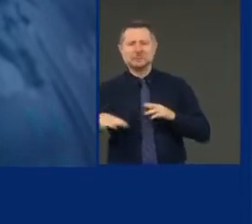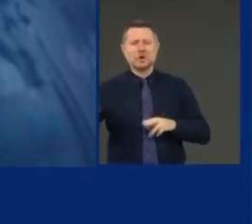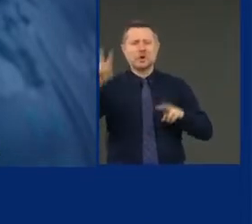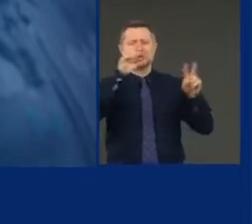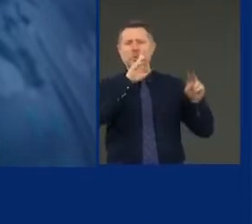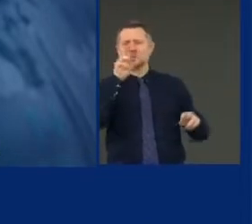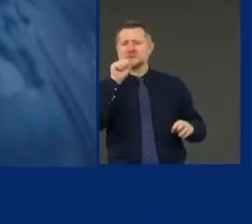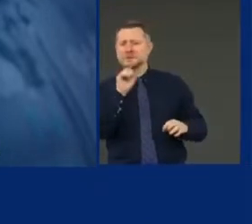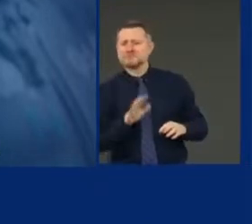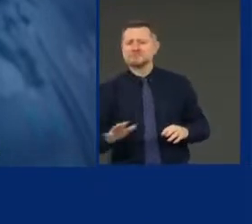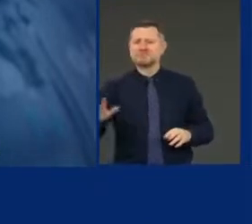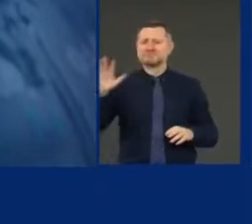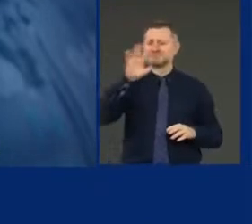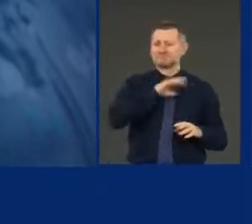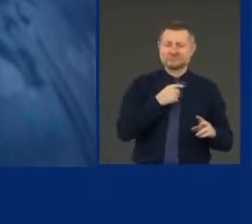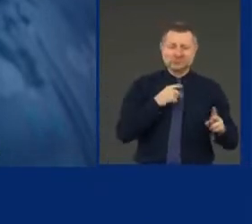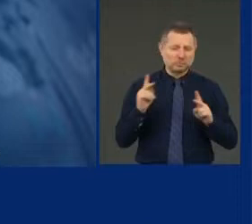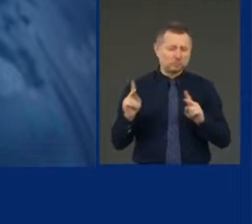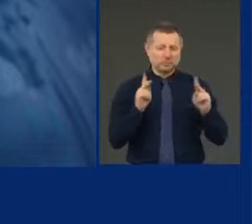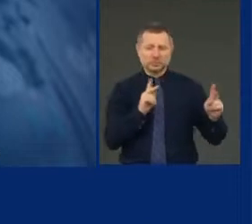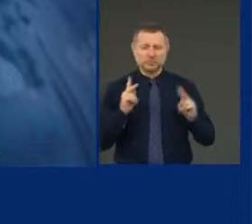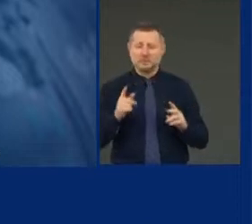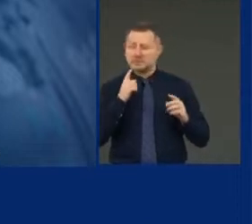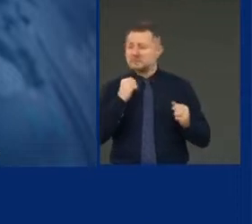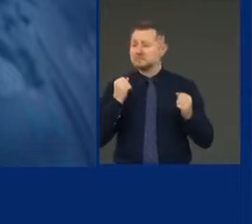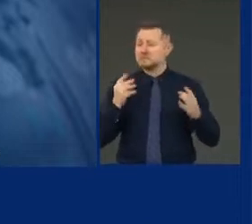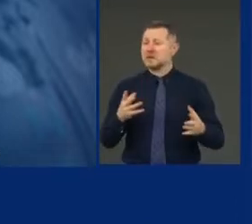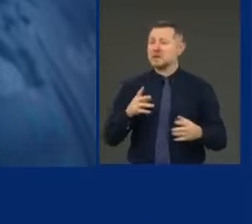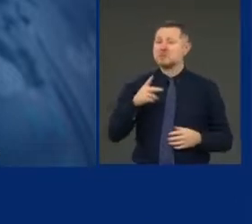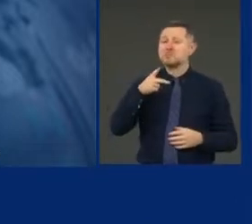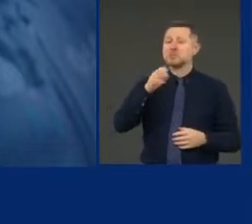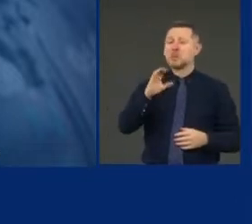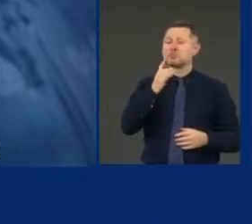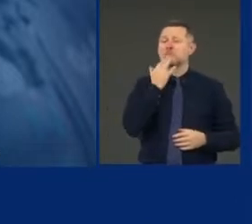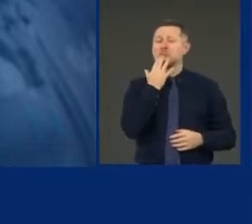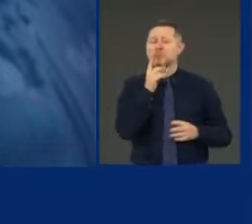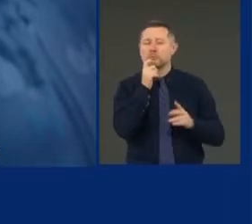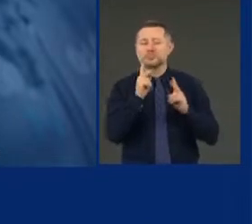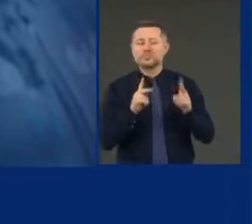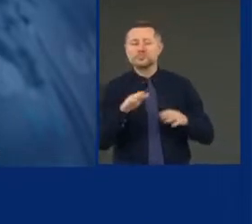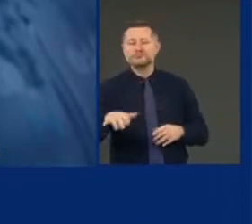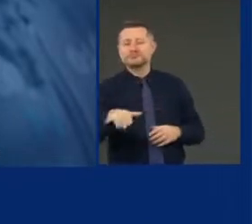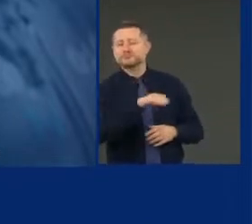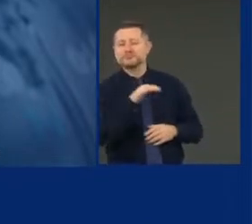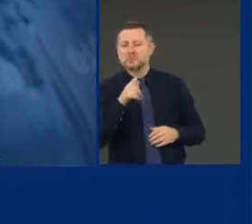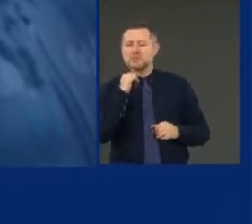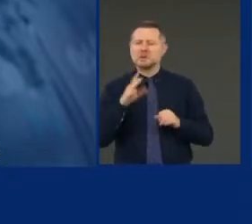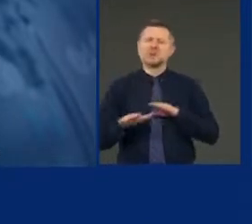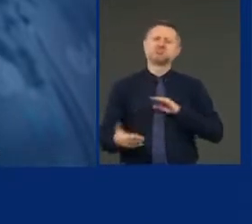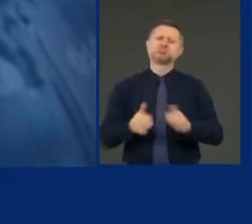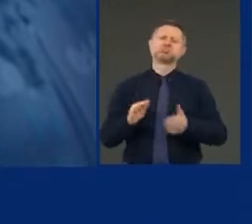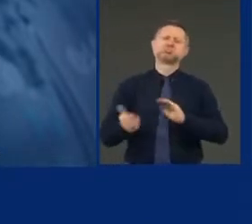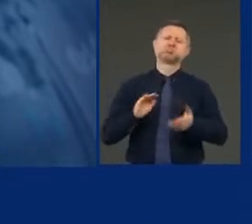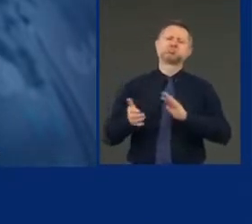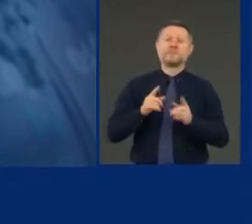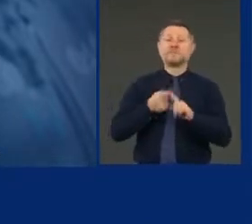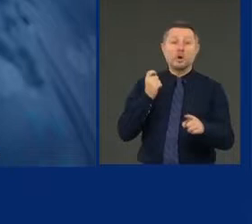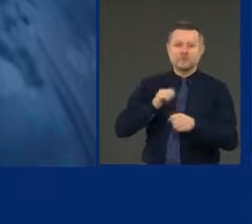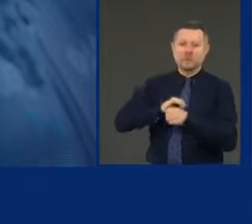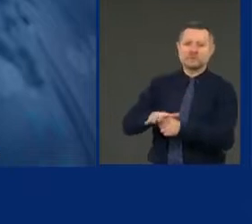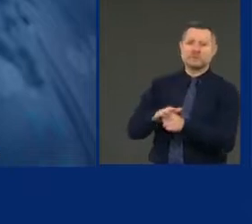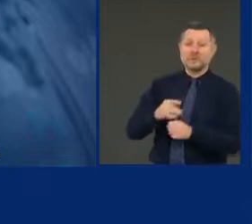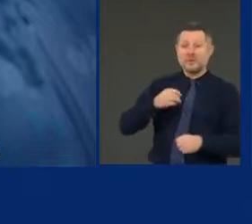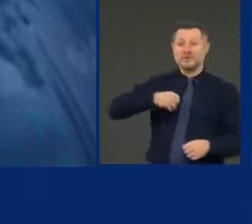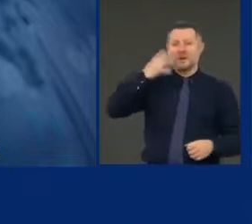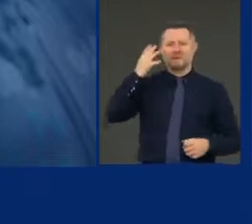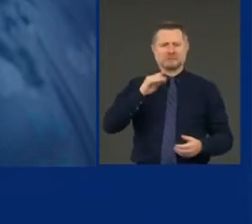proportionately, many more people of color died from the COVID virus than white people. That is a fact. There's